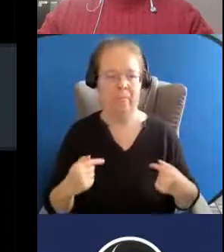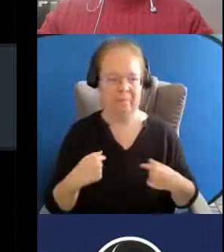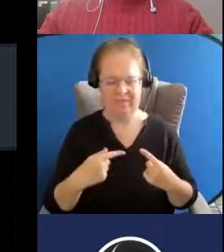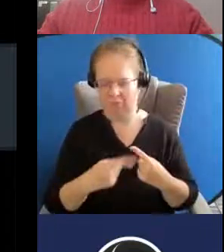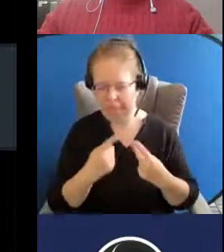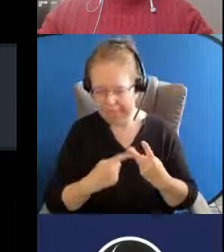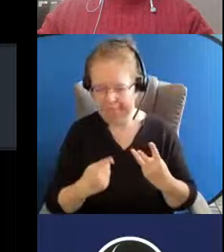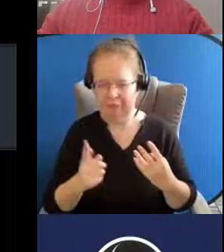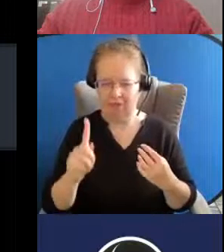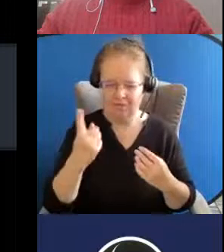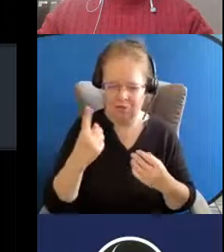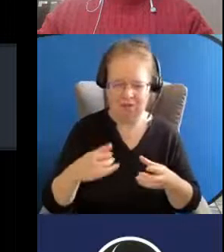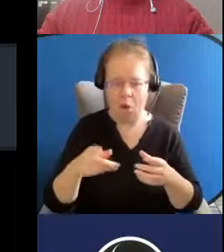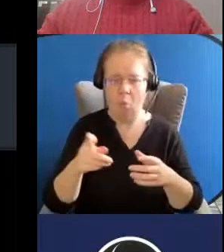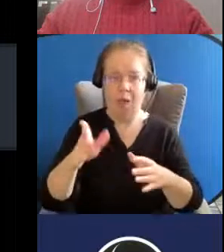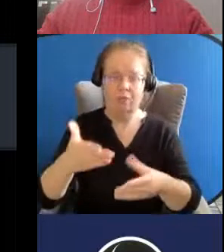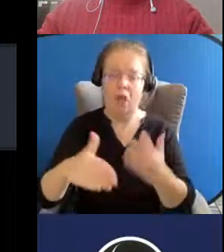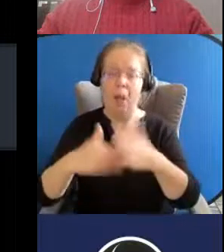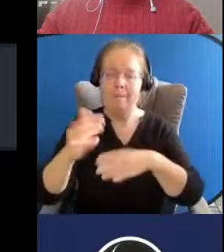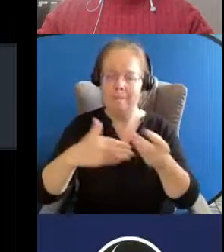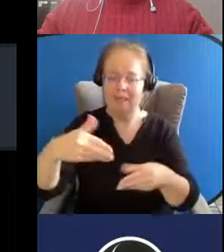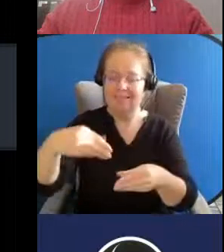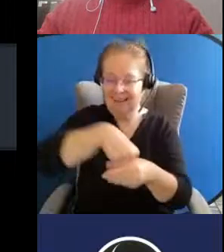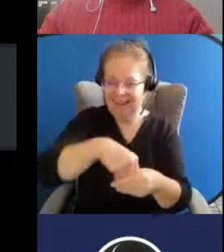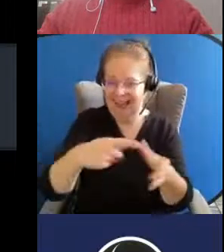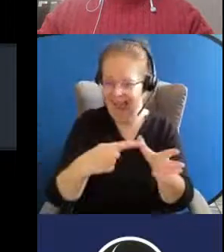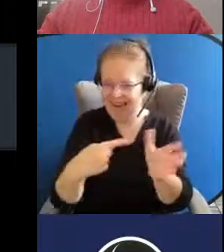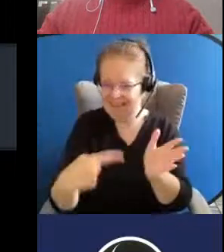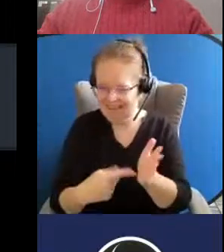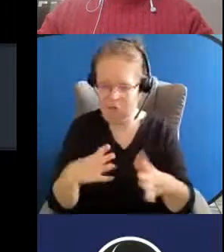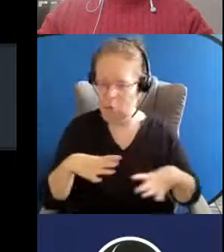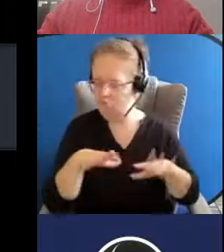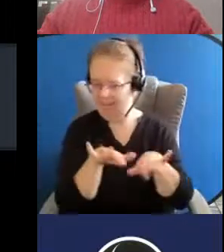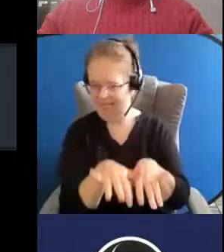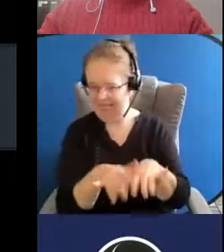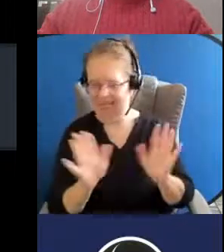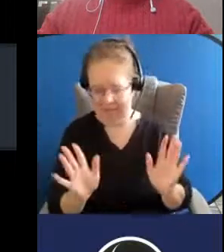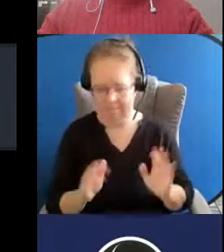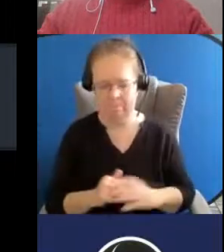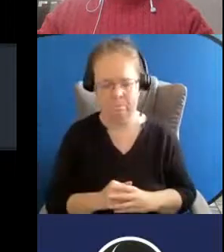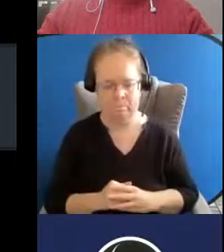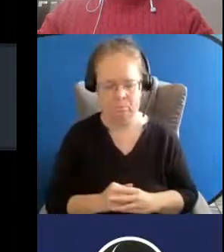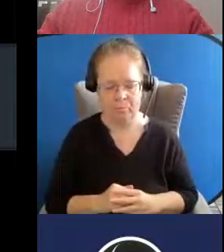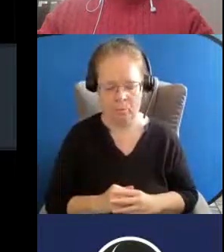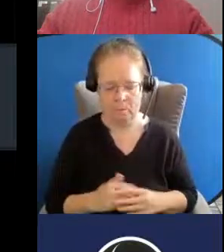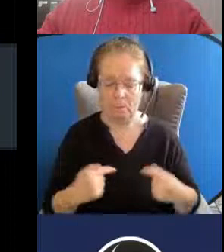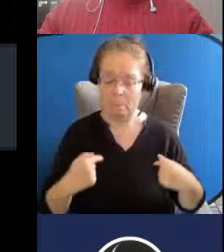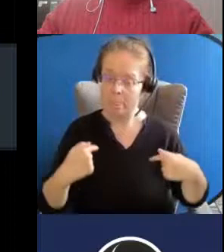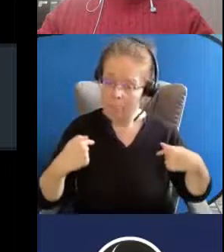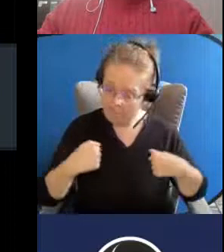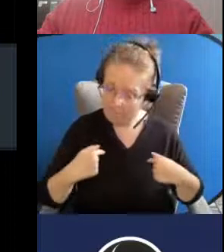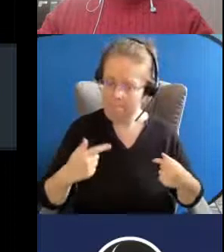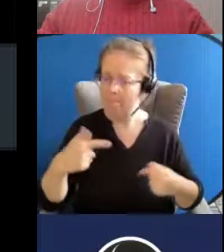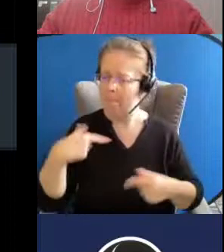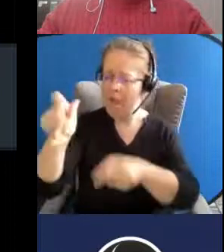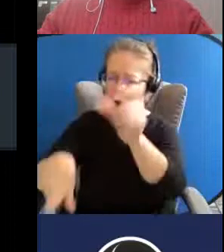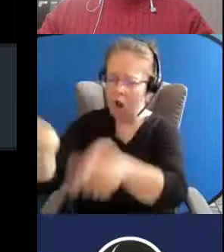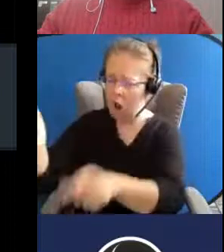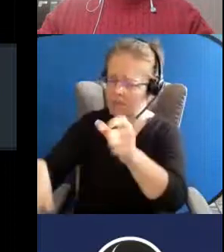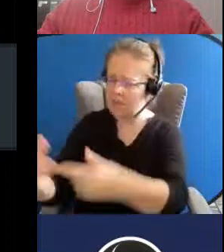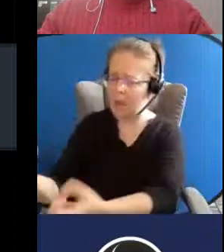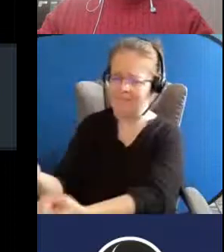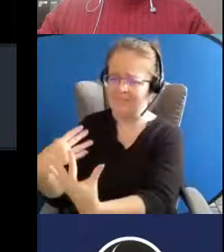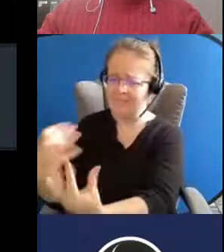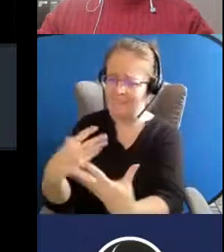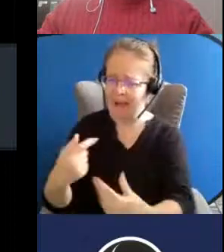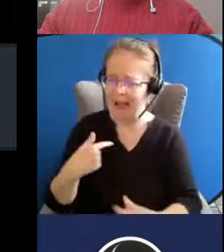other first-party or built-in ATs that are there. And we've really been strongly listening to customer feedback,